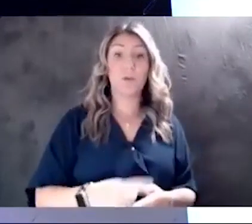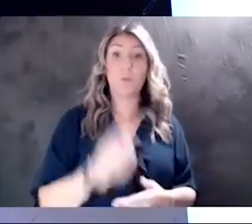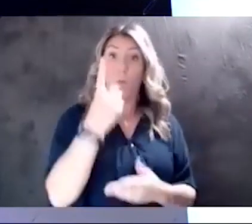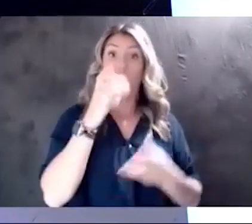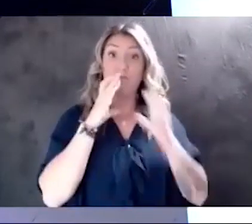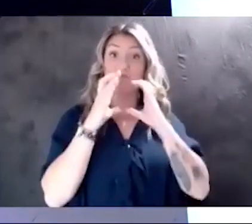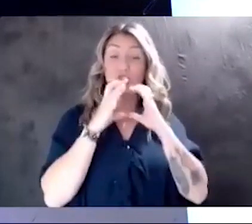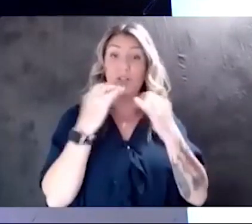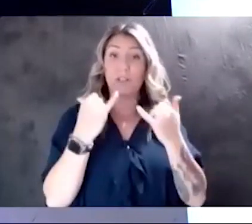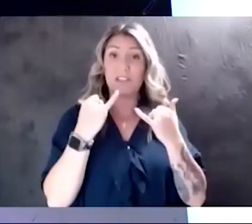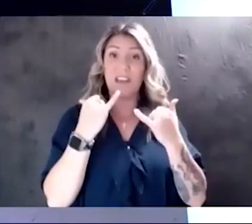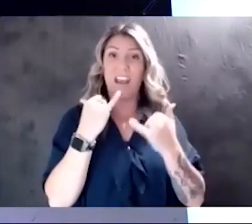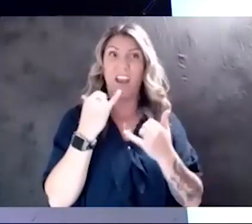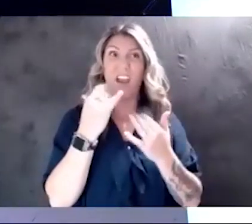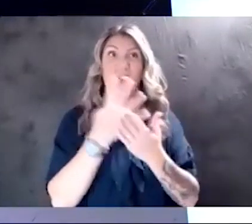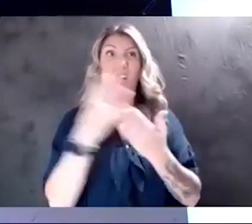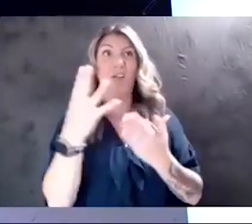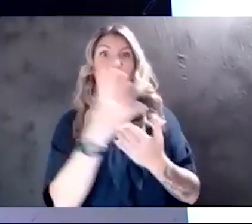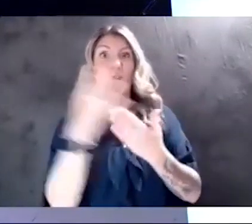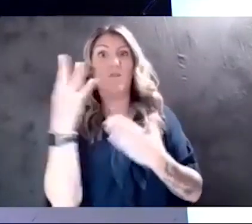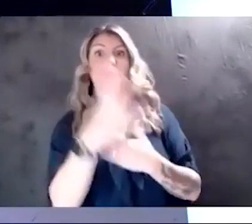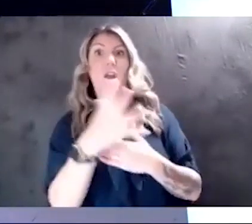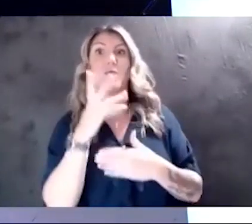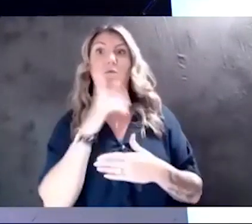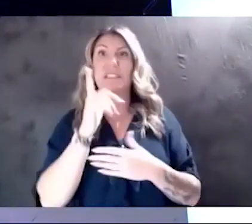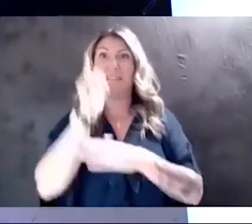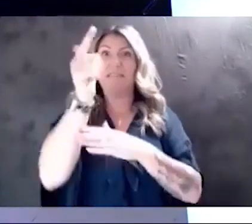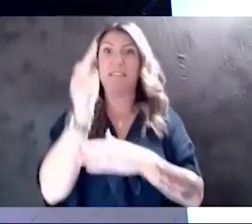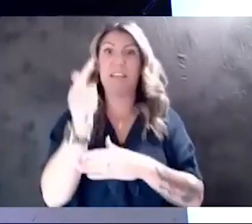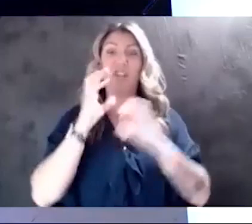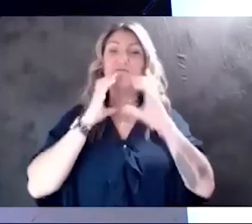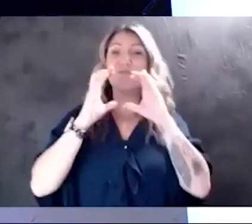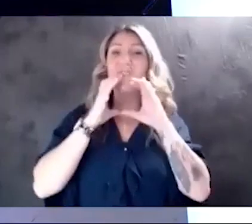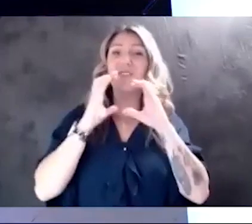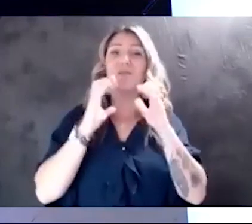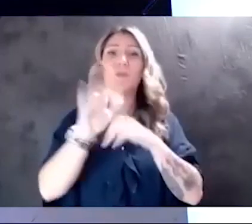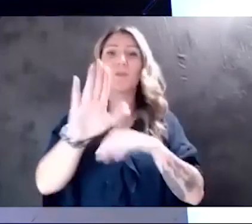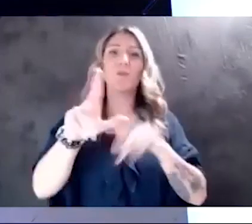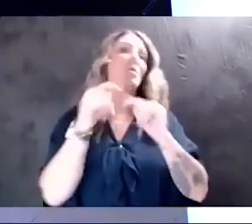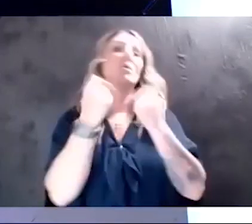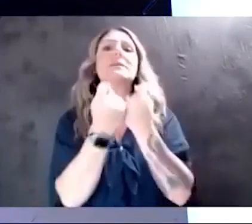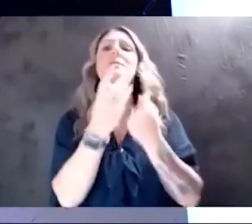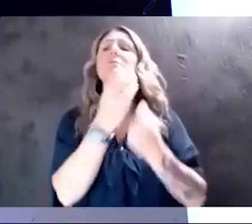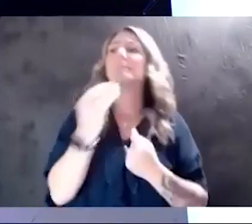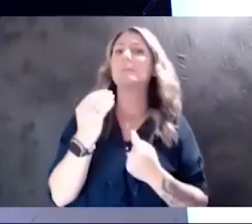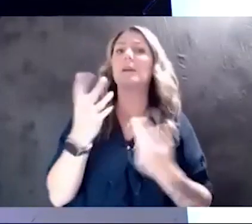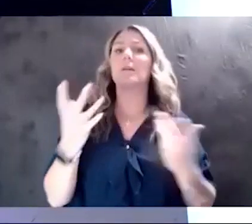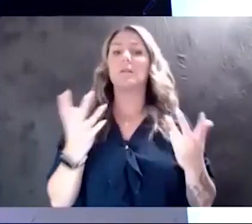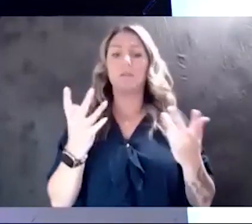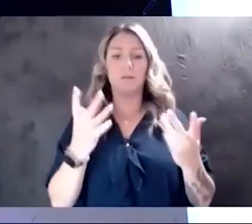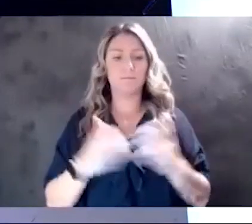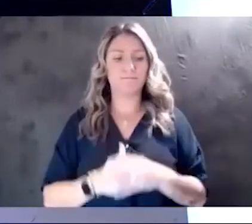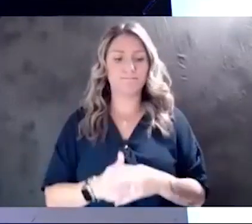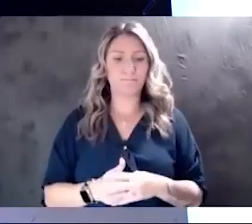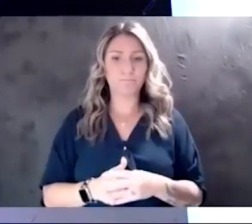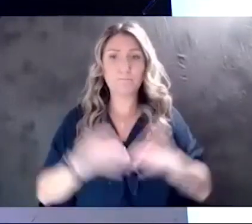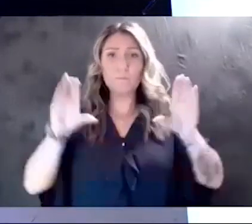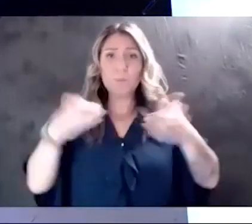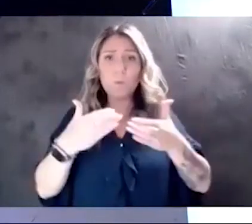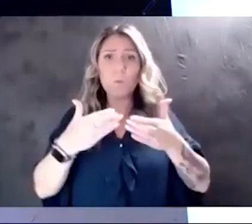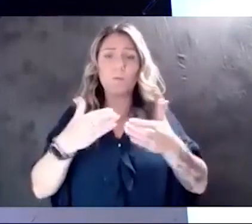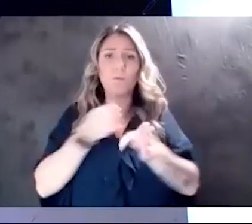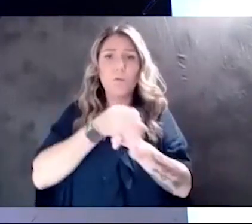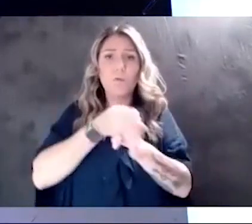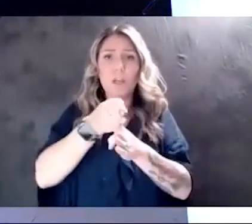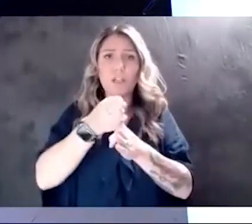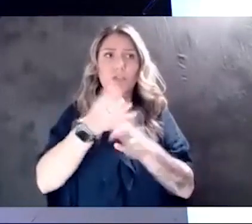5 weeks out? What are those conversations right now with your teams and the group of professionals, and what might be different